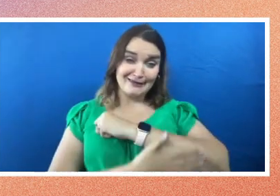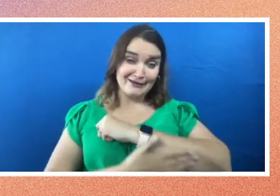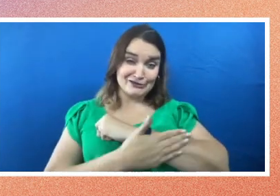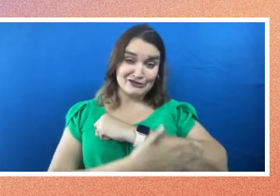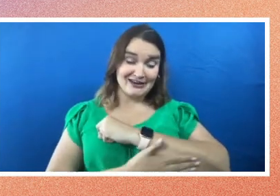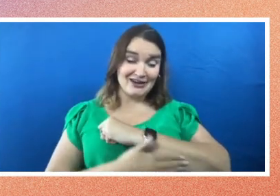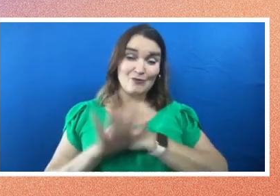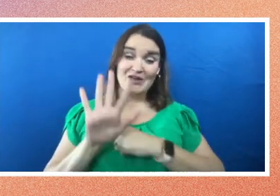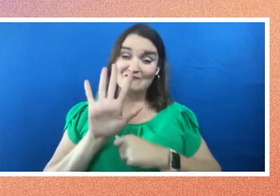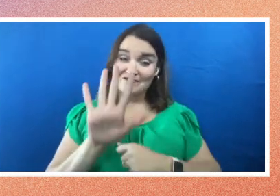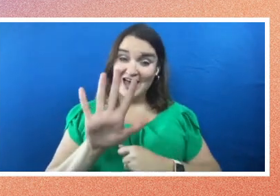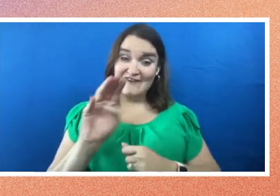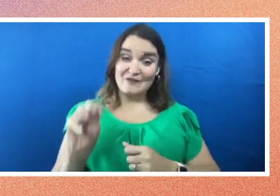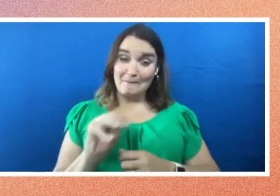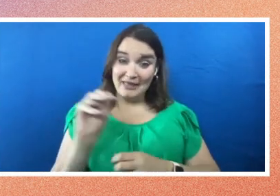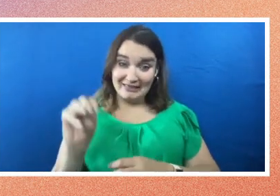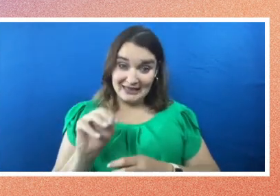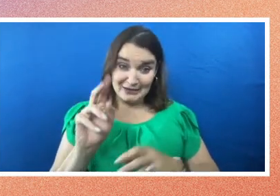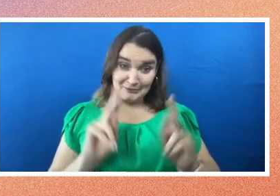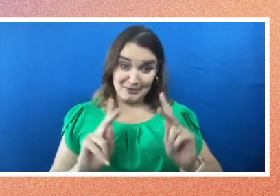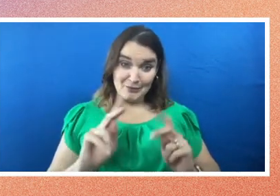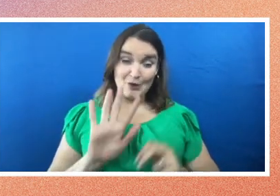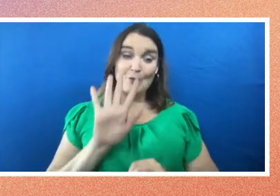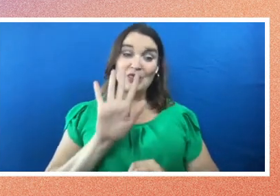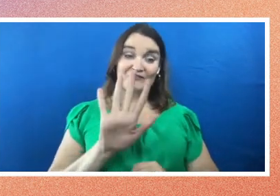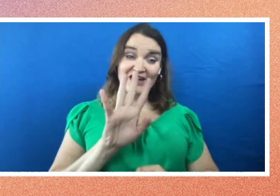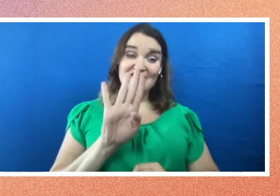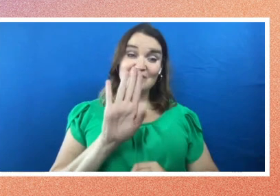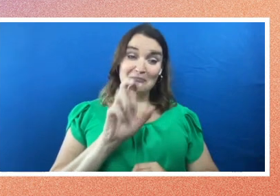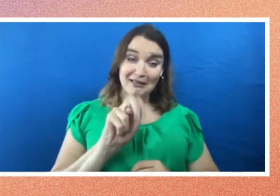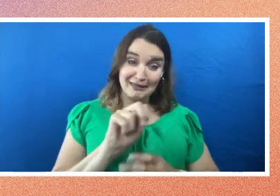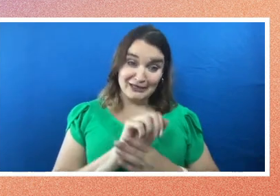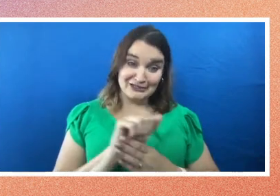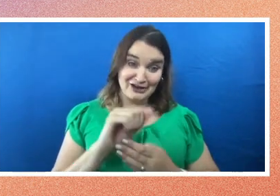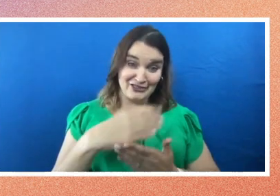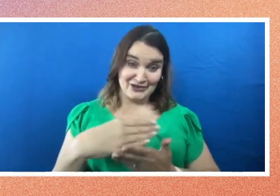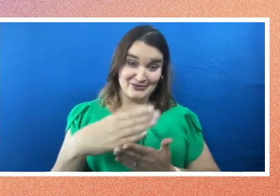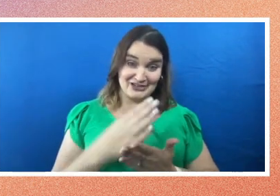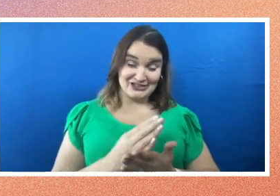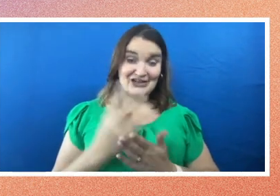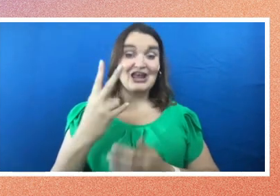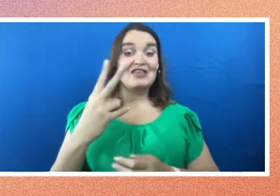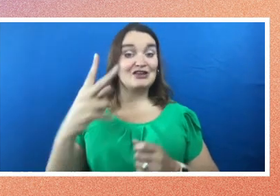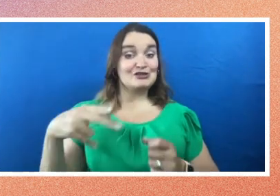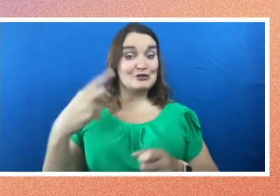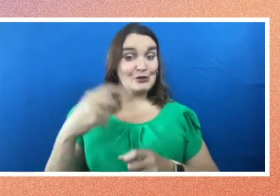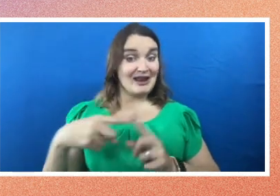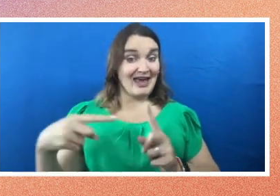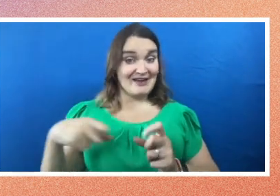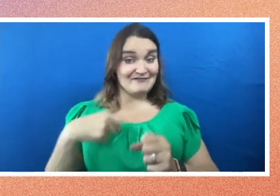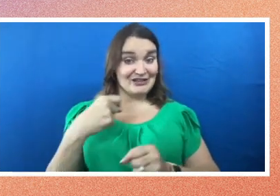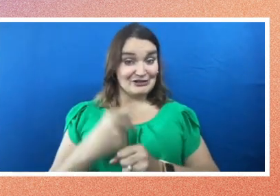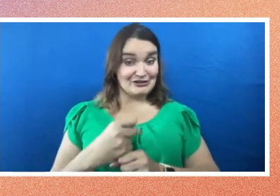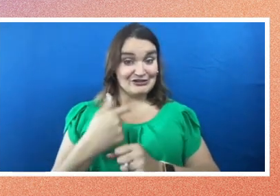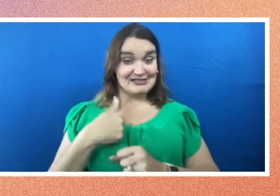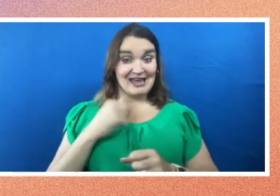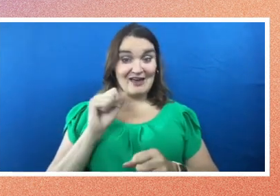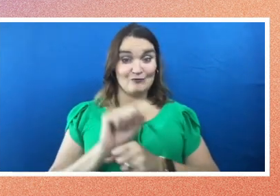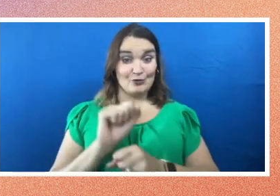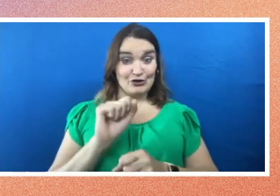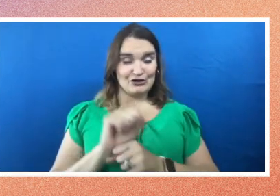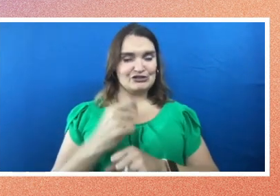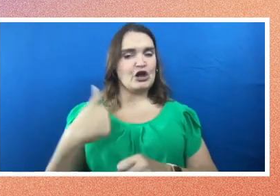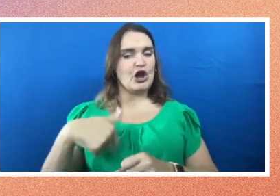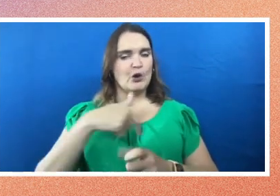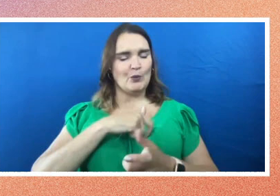with a $5 billion budget. And in the 2.5 years I've been in office, we've been able to shift paradigms,